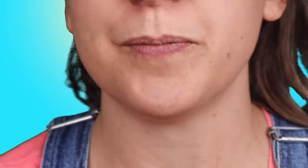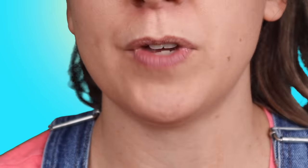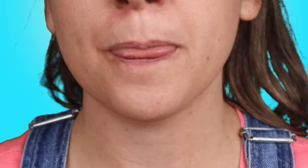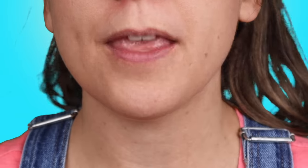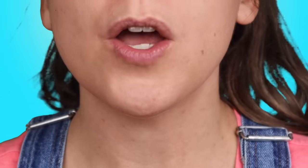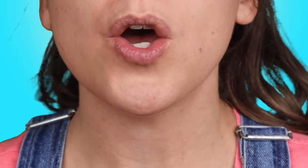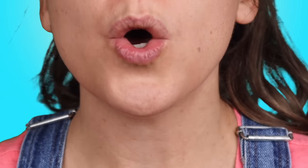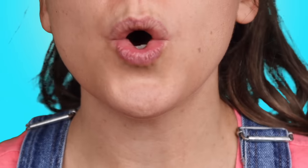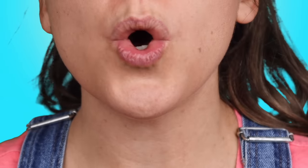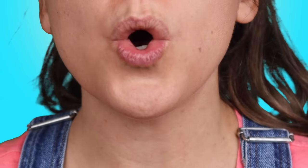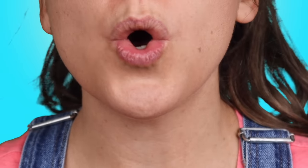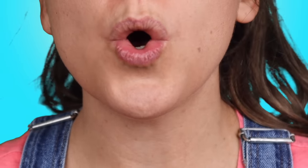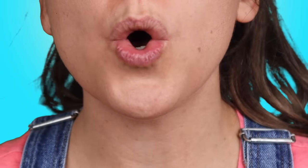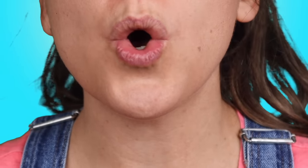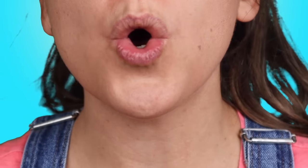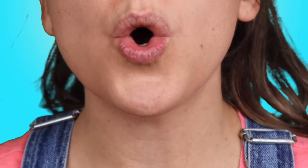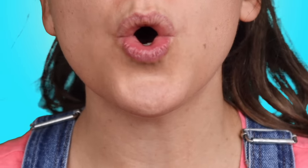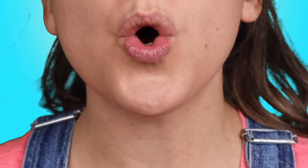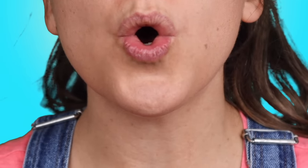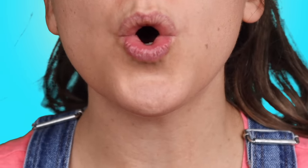Pin. O.